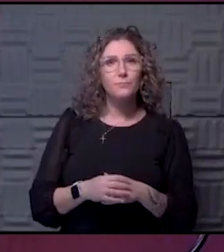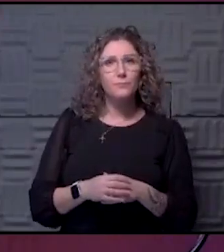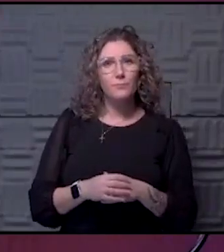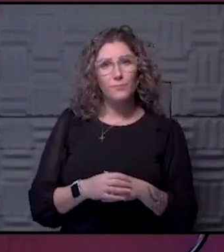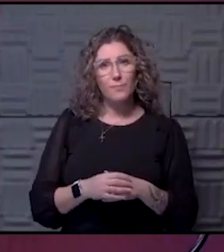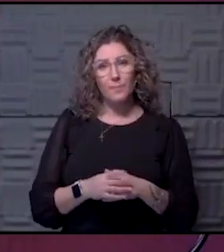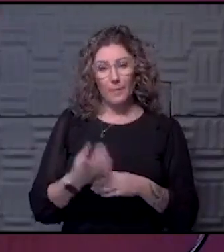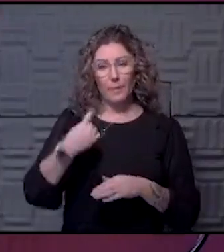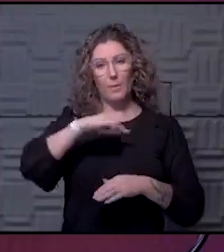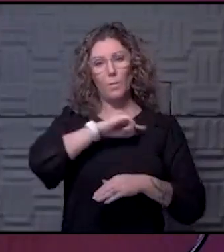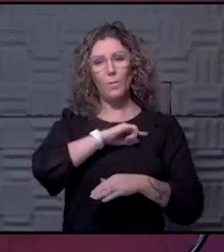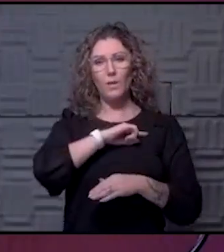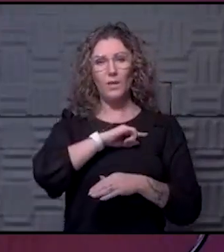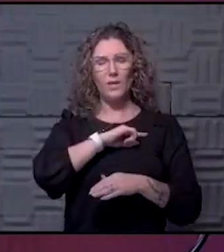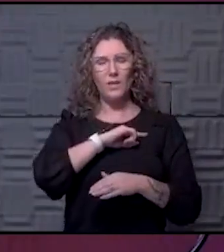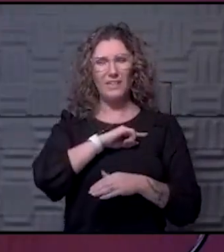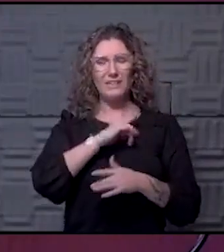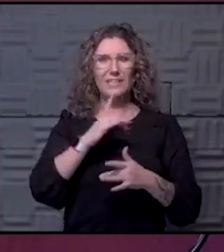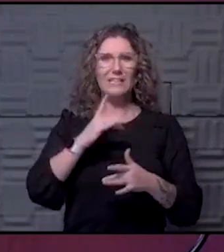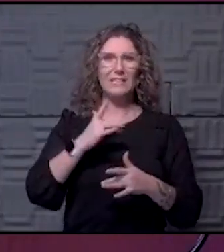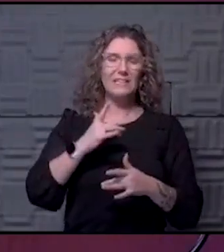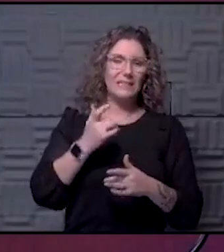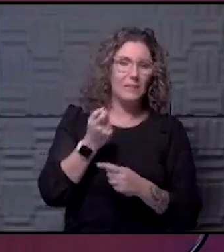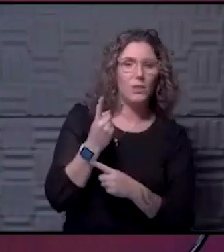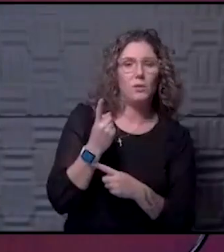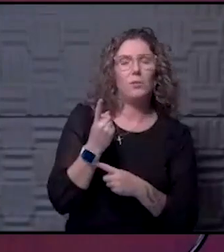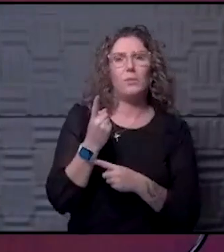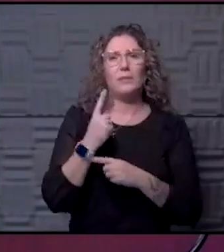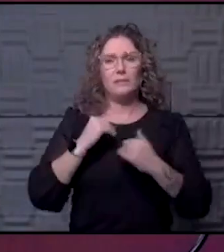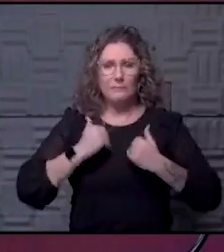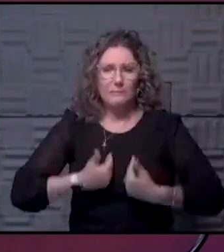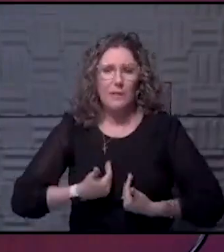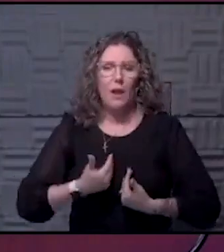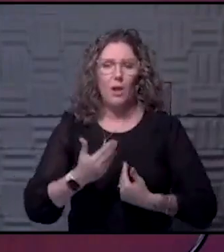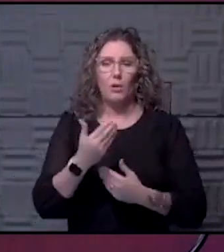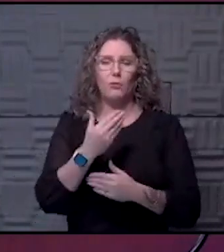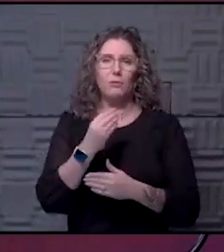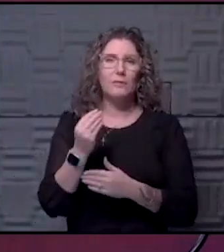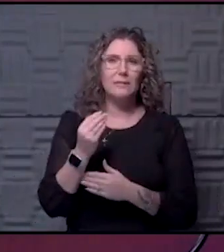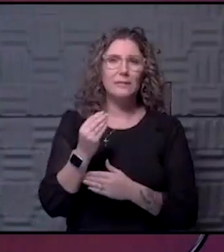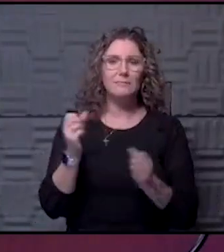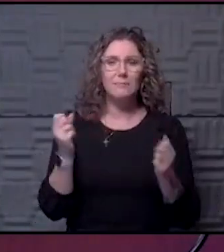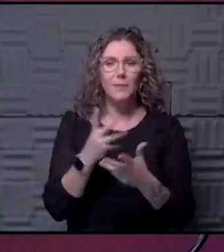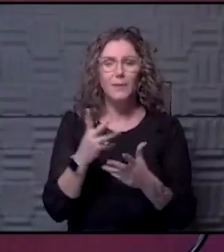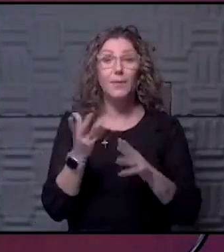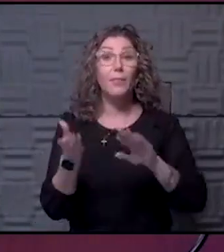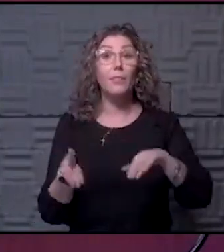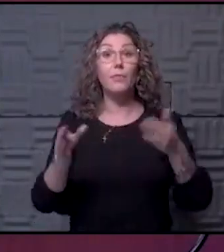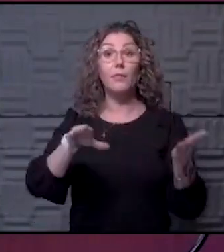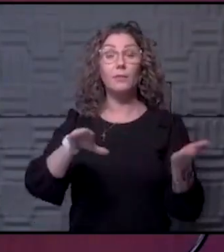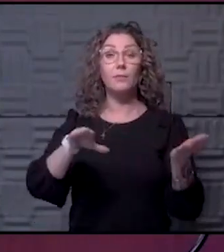as we kind of get a little bit weary and a little bit tired, certainly the death makes it